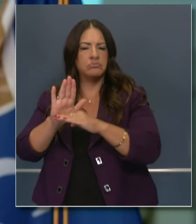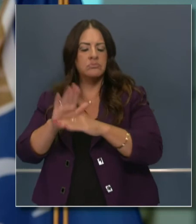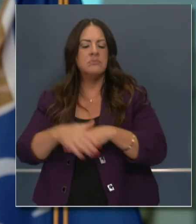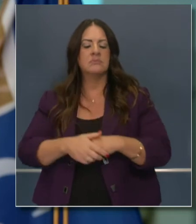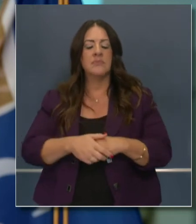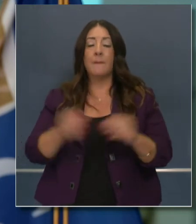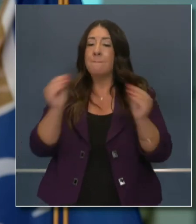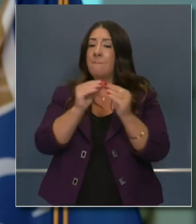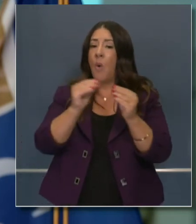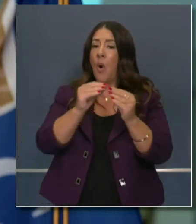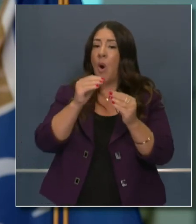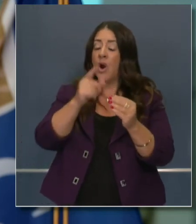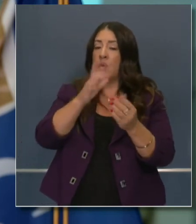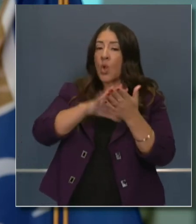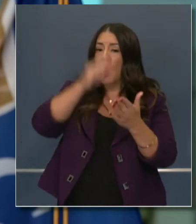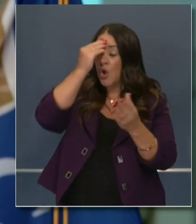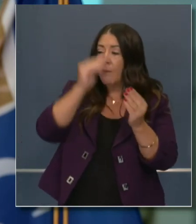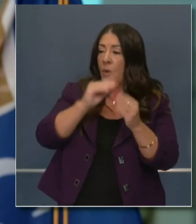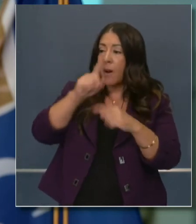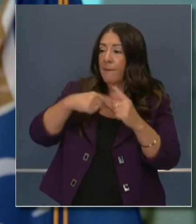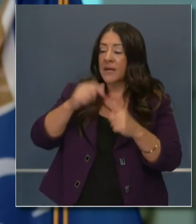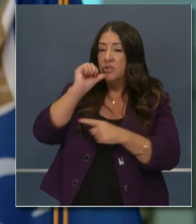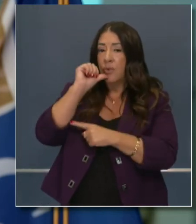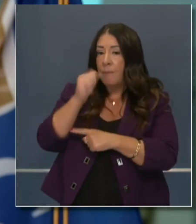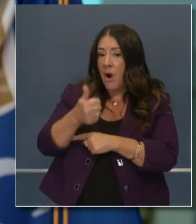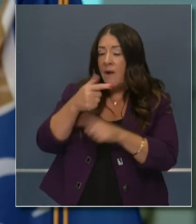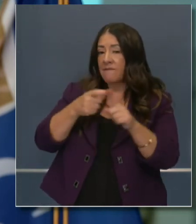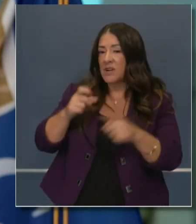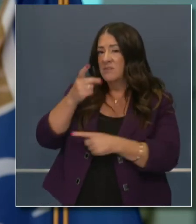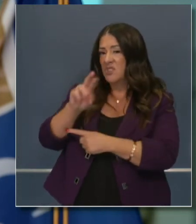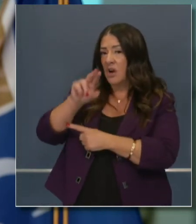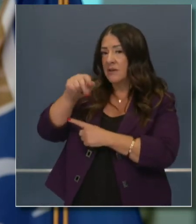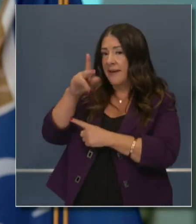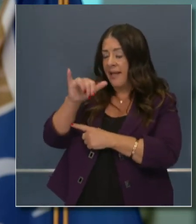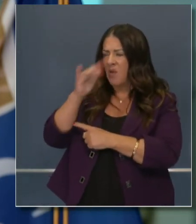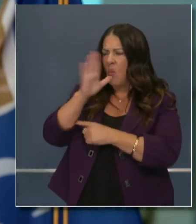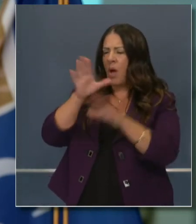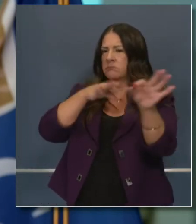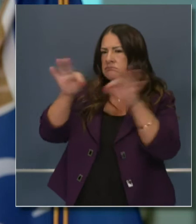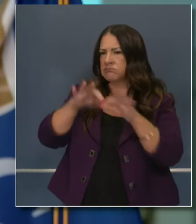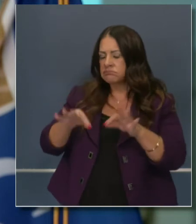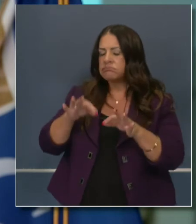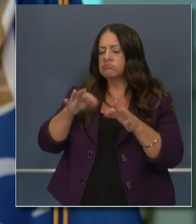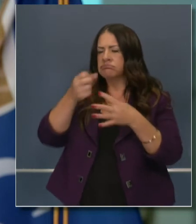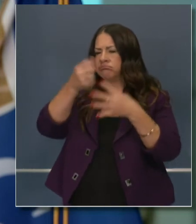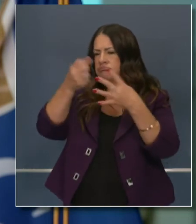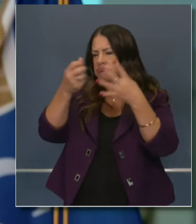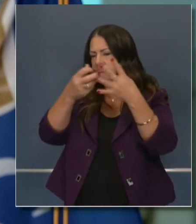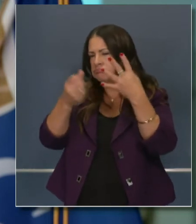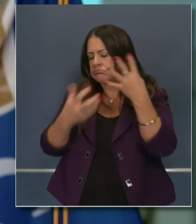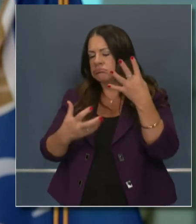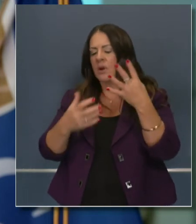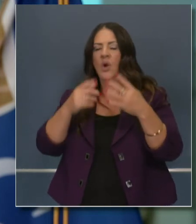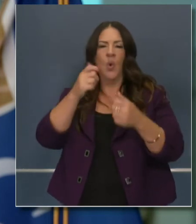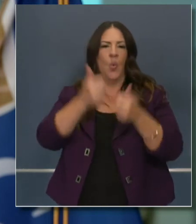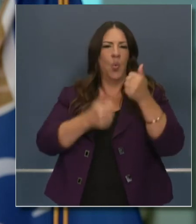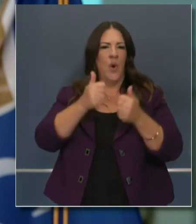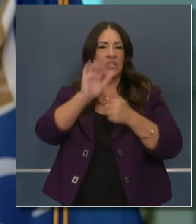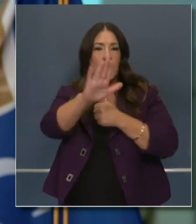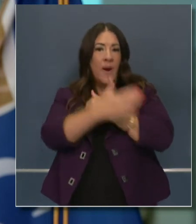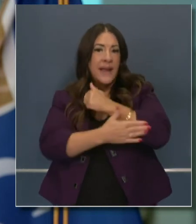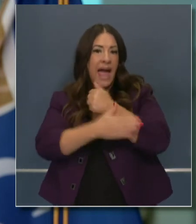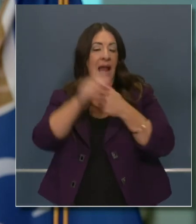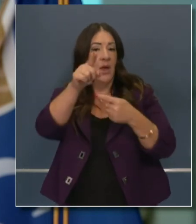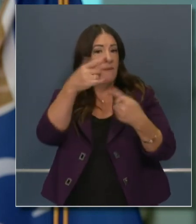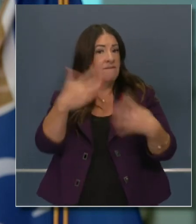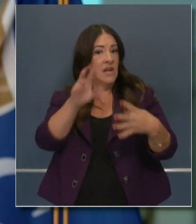Galley tomorrow update you on the tiered status. Many new counties are moving into new tiers that will allow